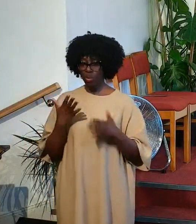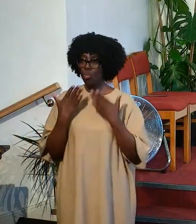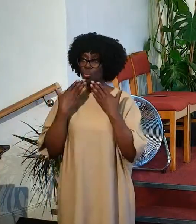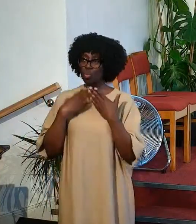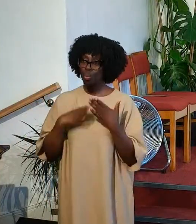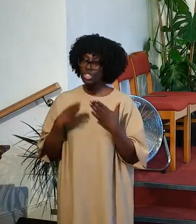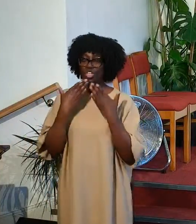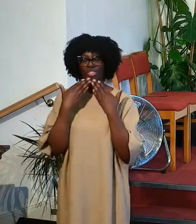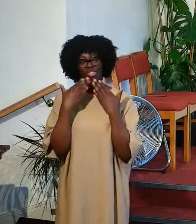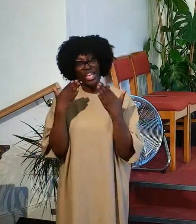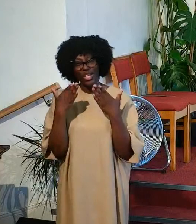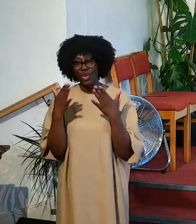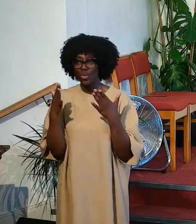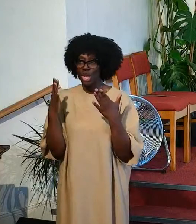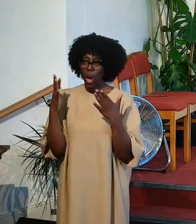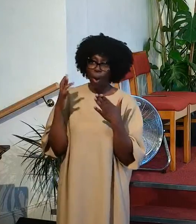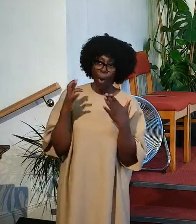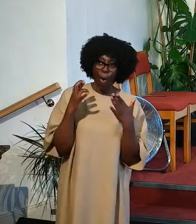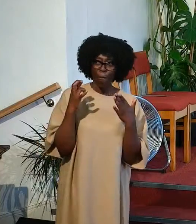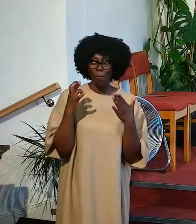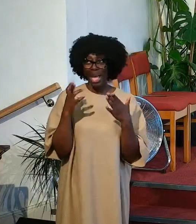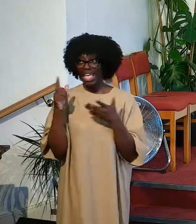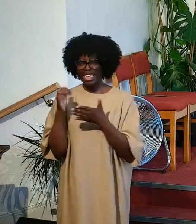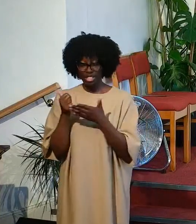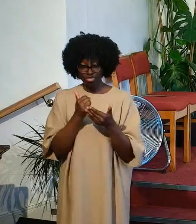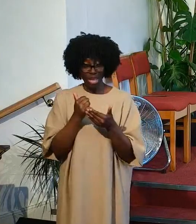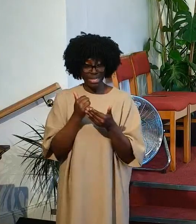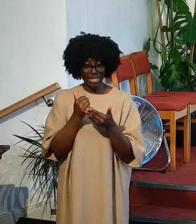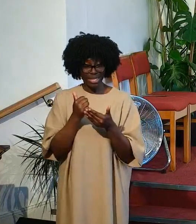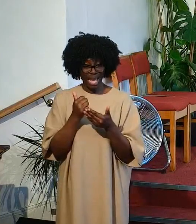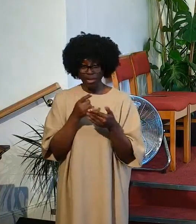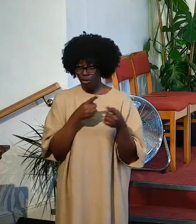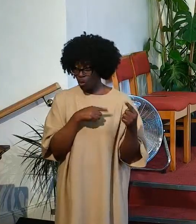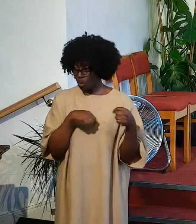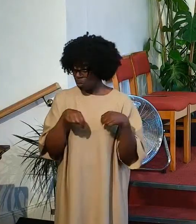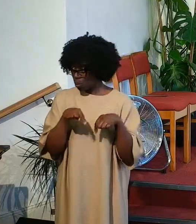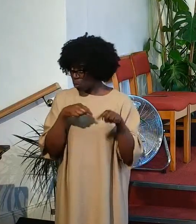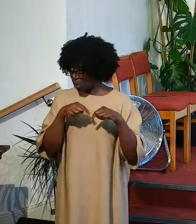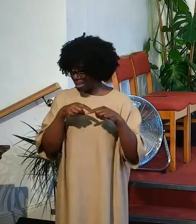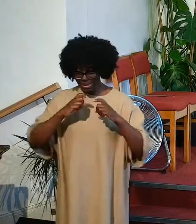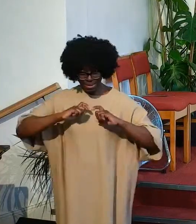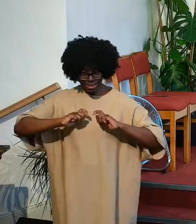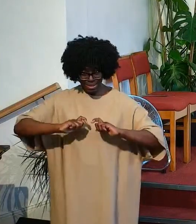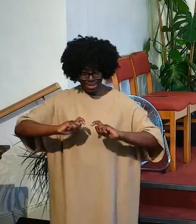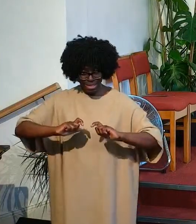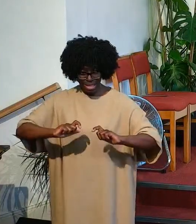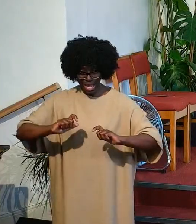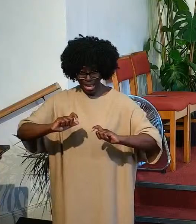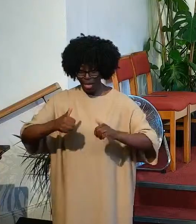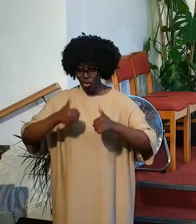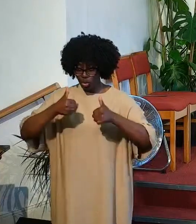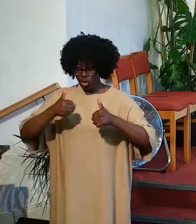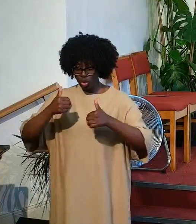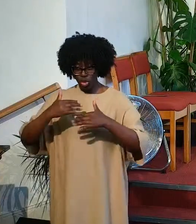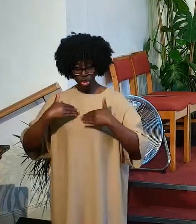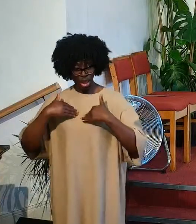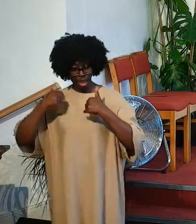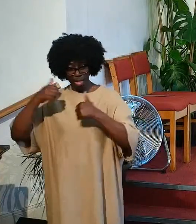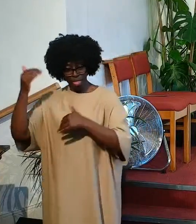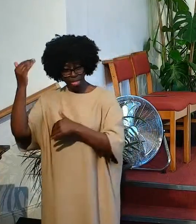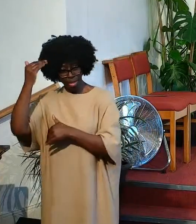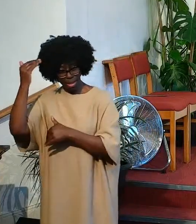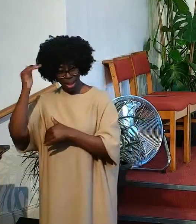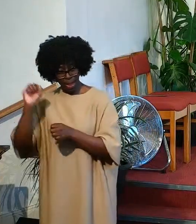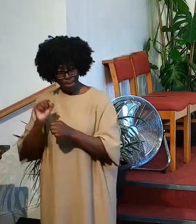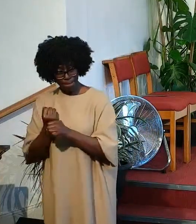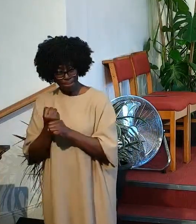and hope by His grace that we remain mentally capable, that we can make decisions for